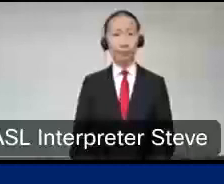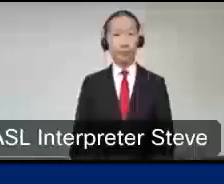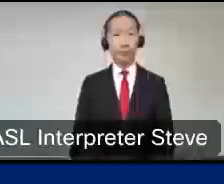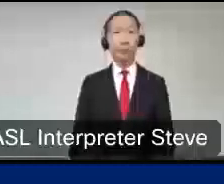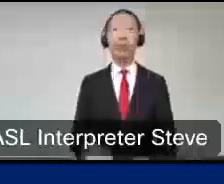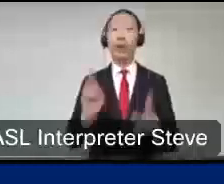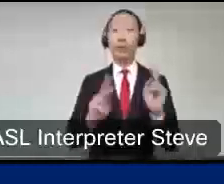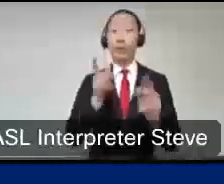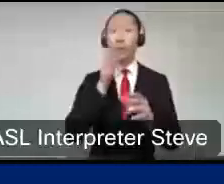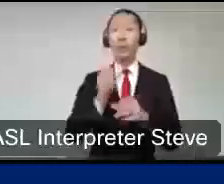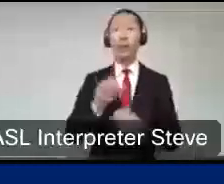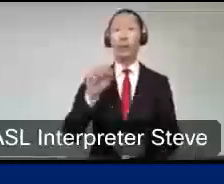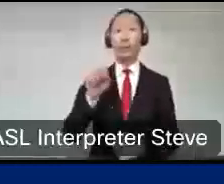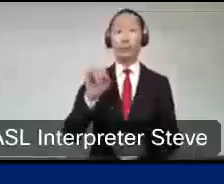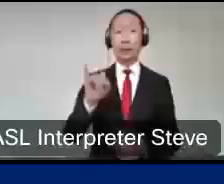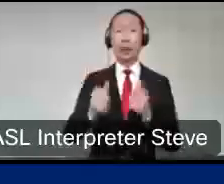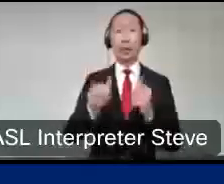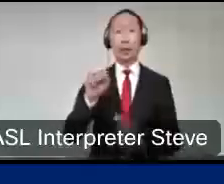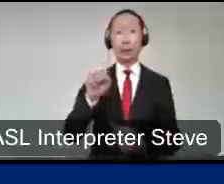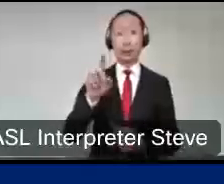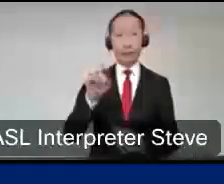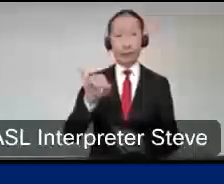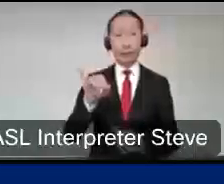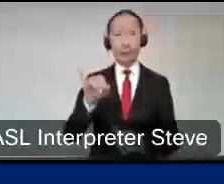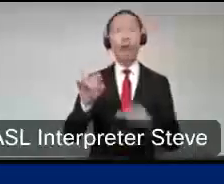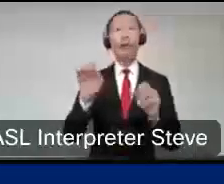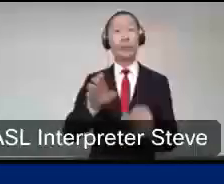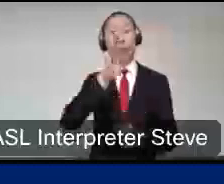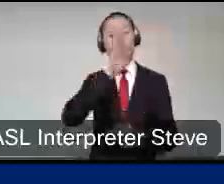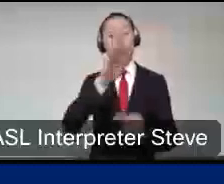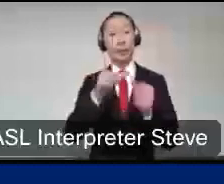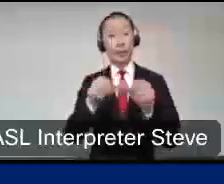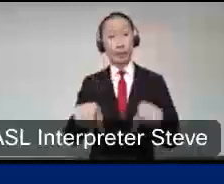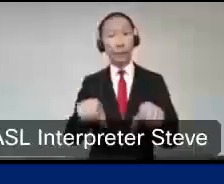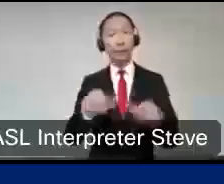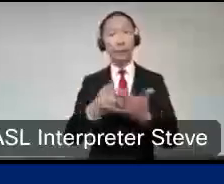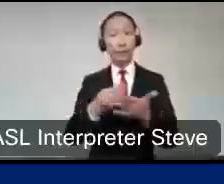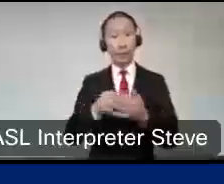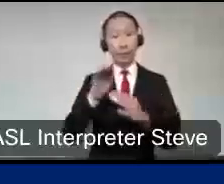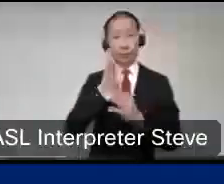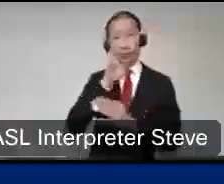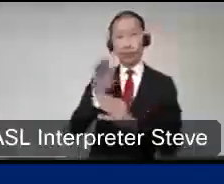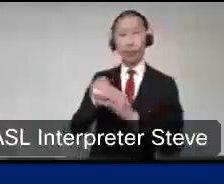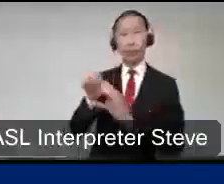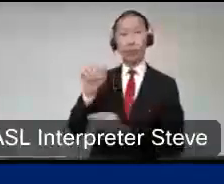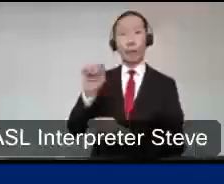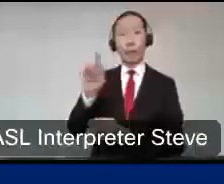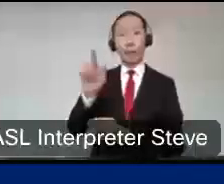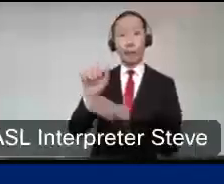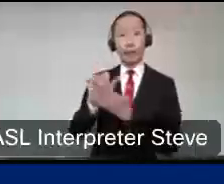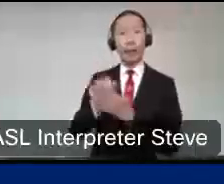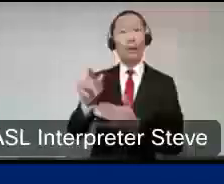People who receive SSI or SSDI can direct deposit those into their ABLE account as long as they don't